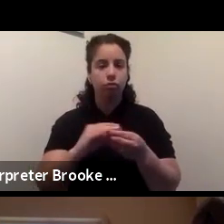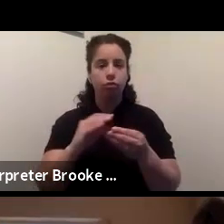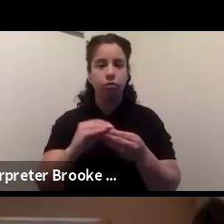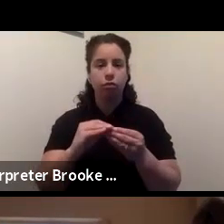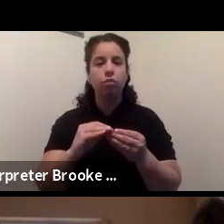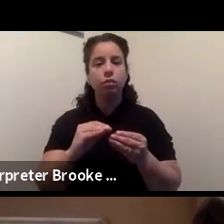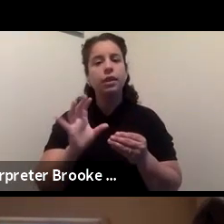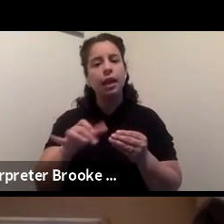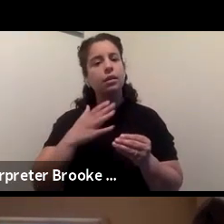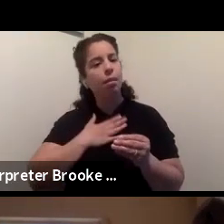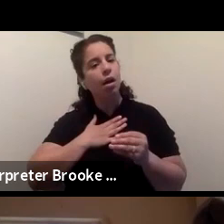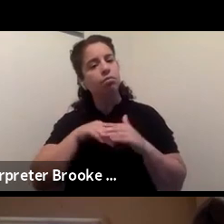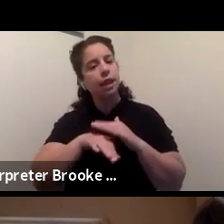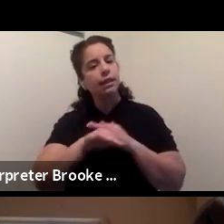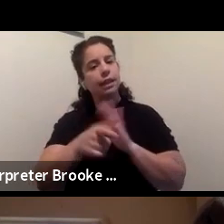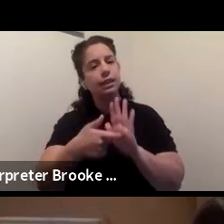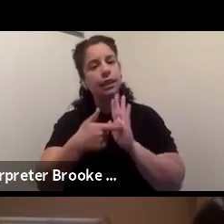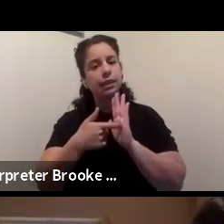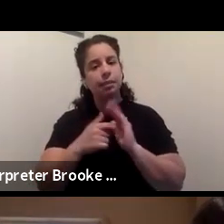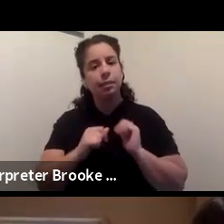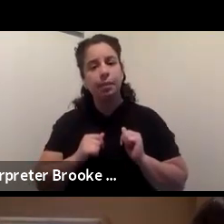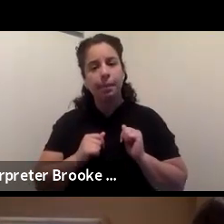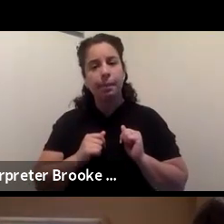So my work is,